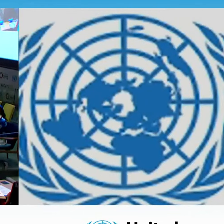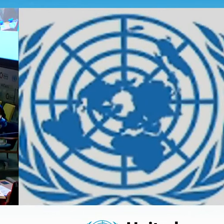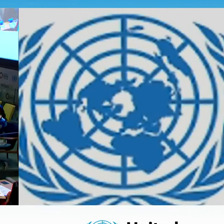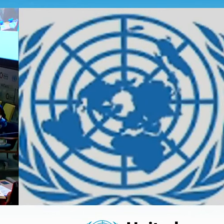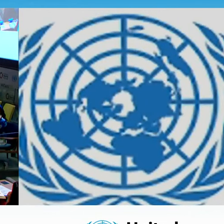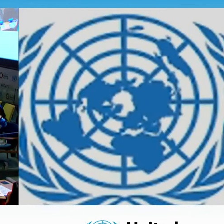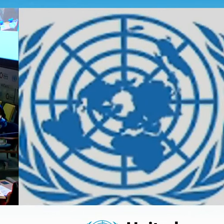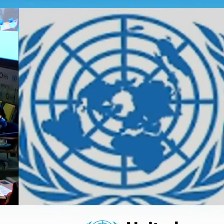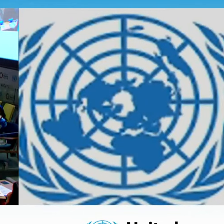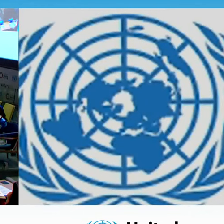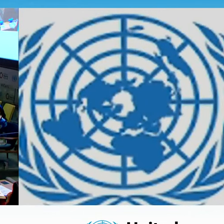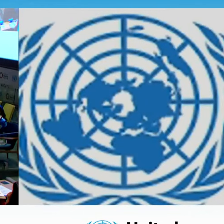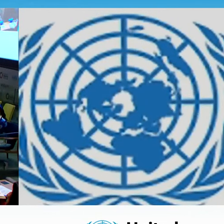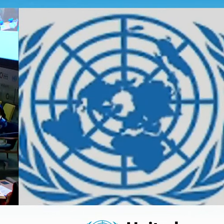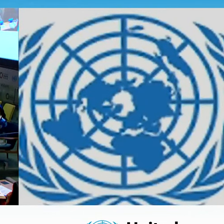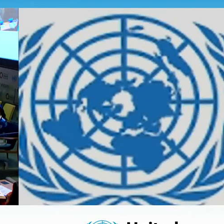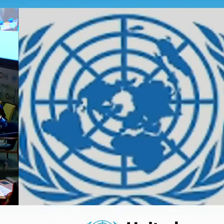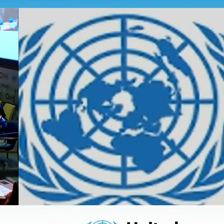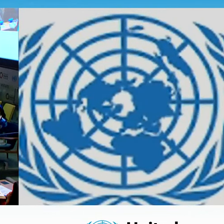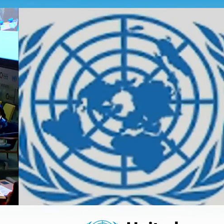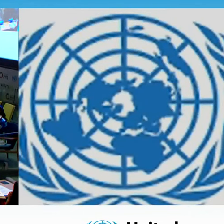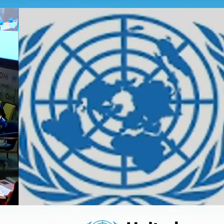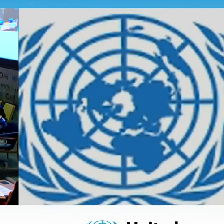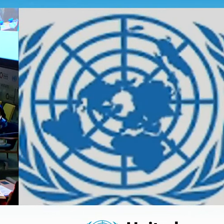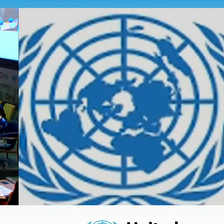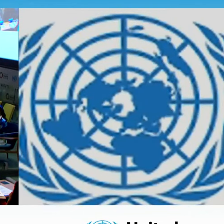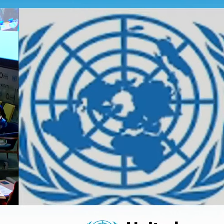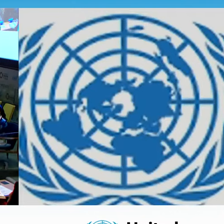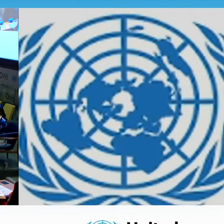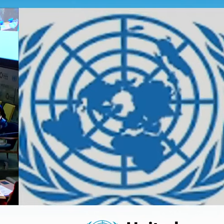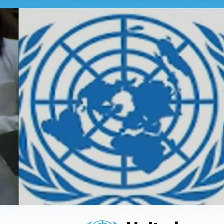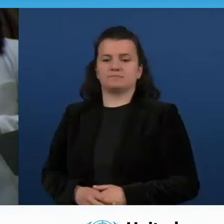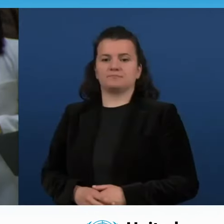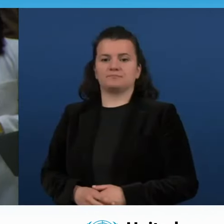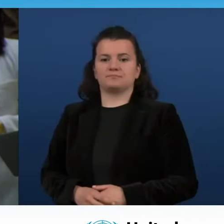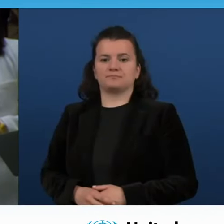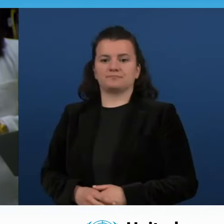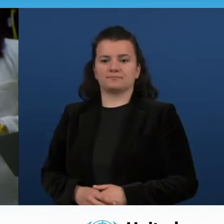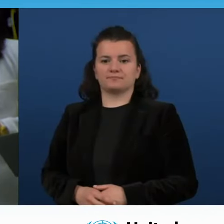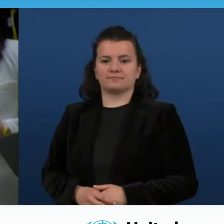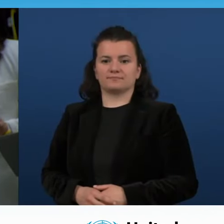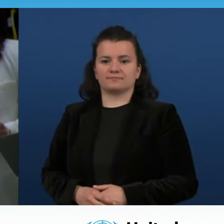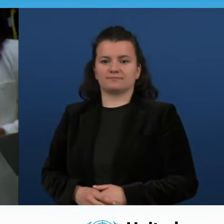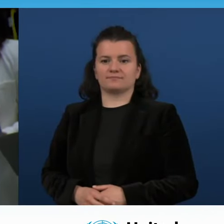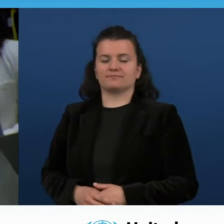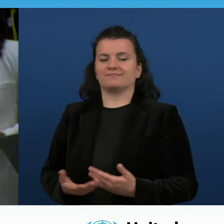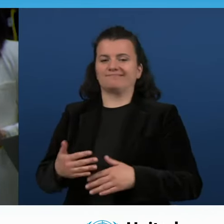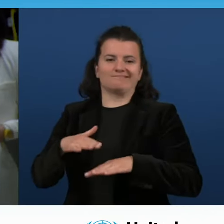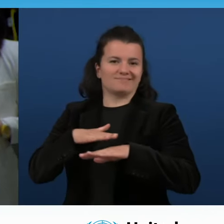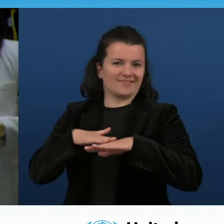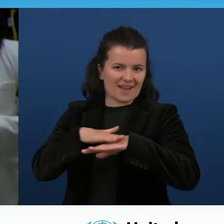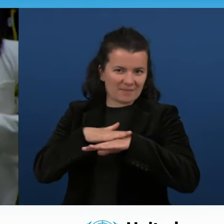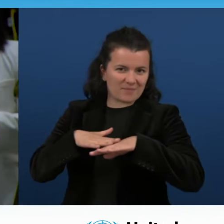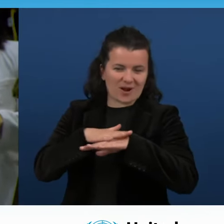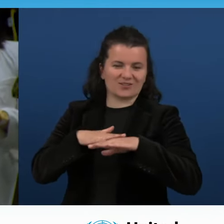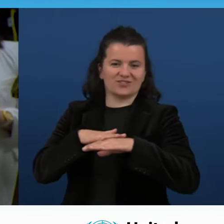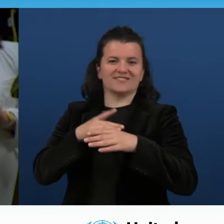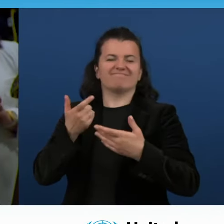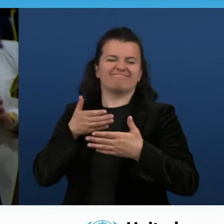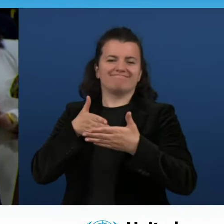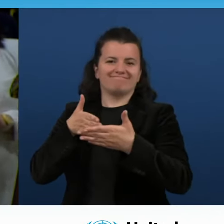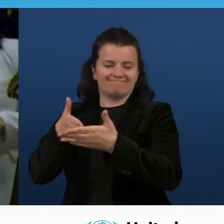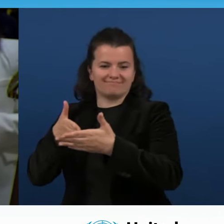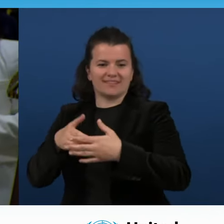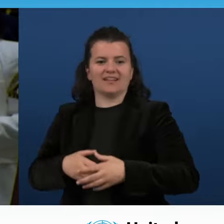I do apologize for those difficulties with the run of show. Her Excellency, Paula Nevaiz, President of the Economic and Social Council,